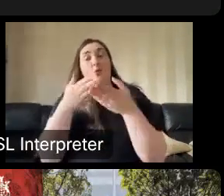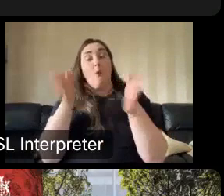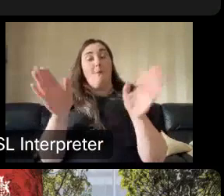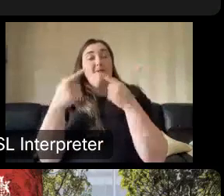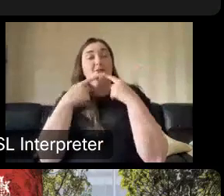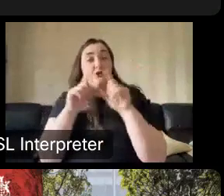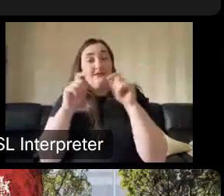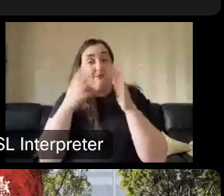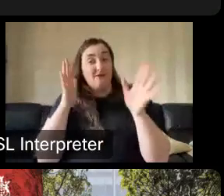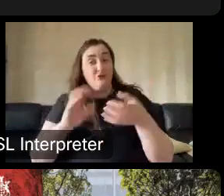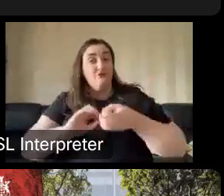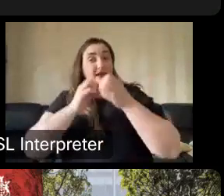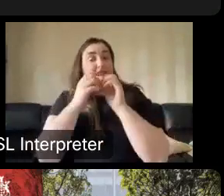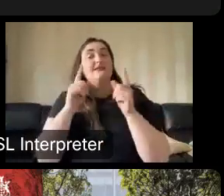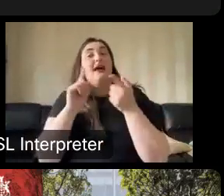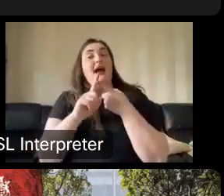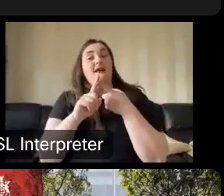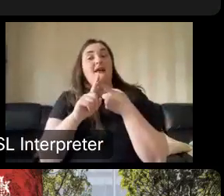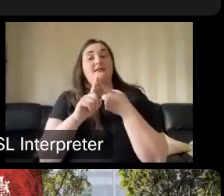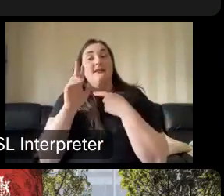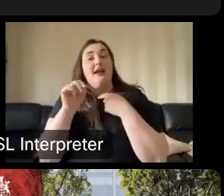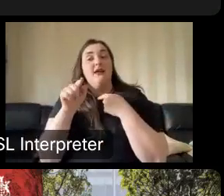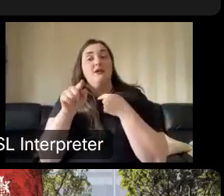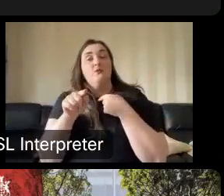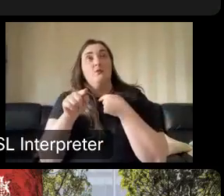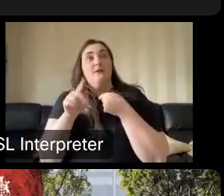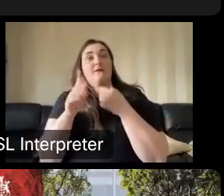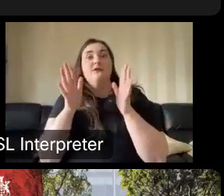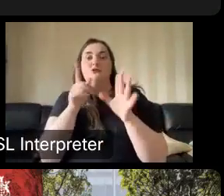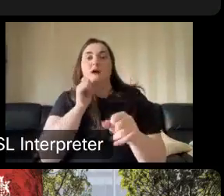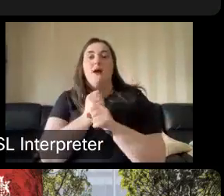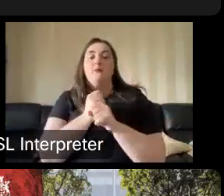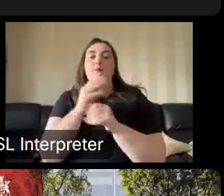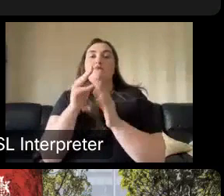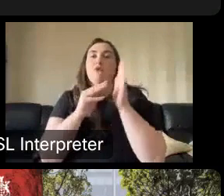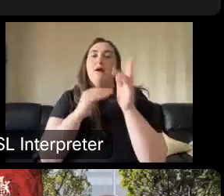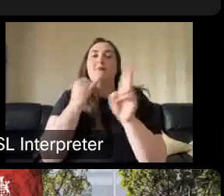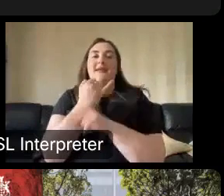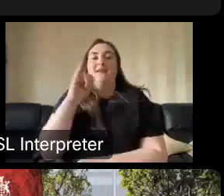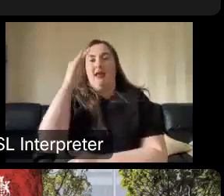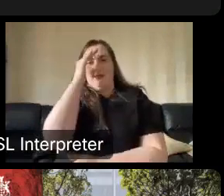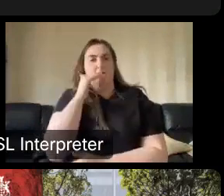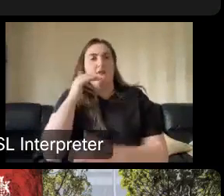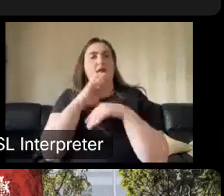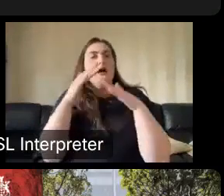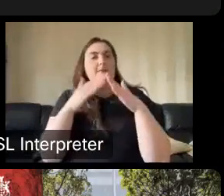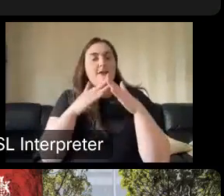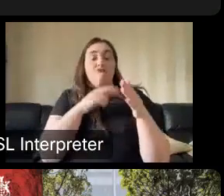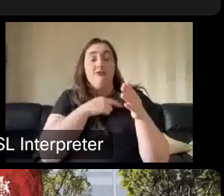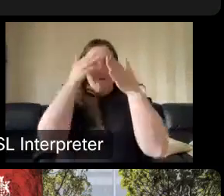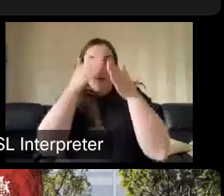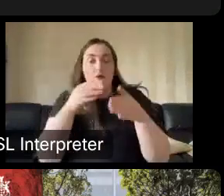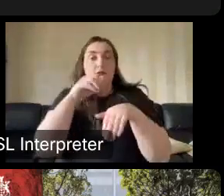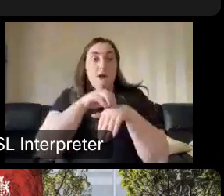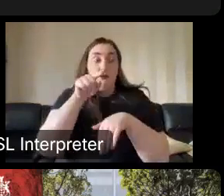of the things we were looking at was the RISE program in Johns Hopkins Hospital as well, where it really focuses on that